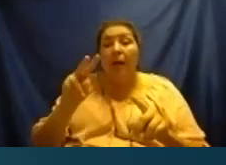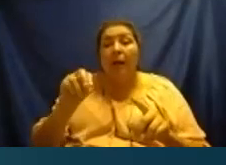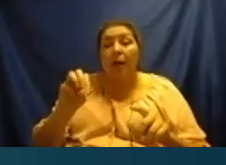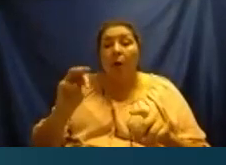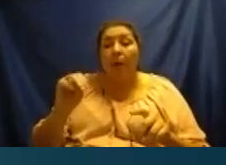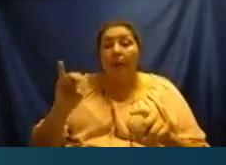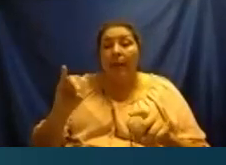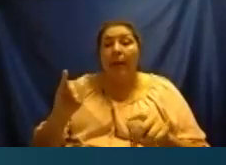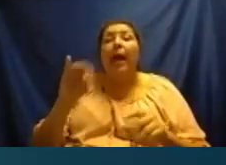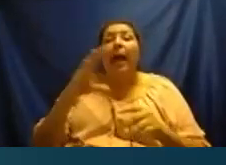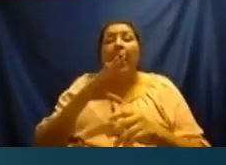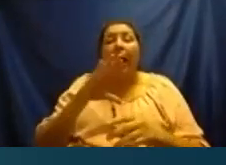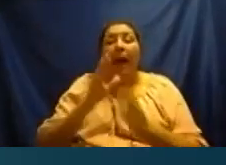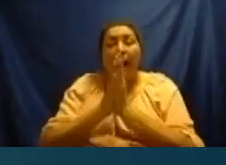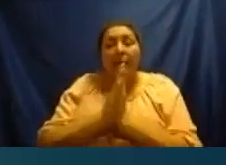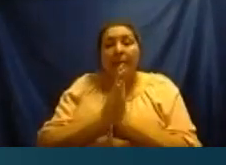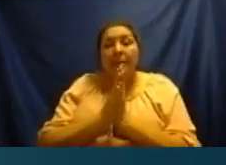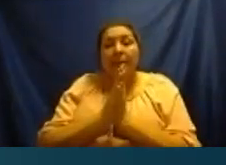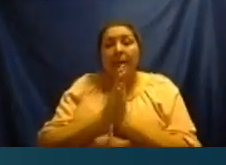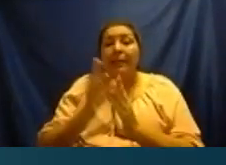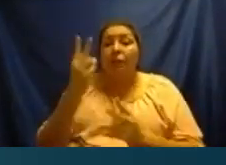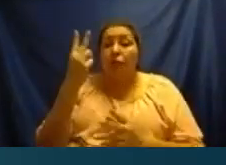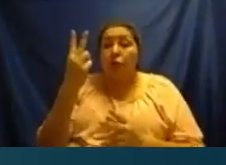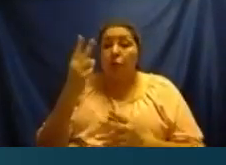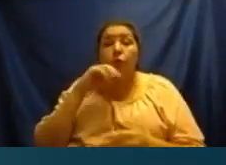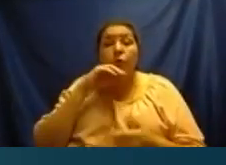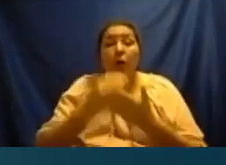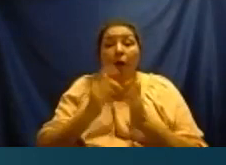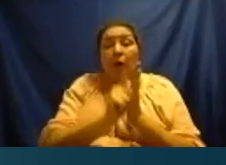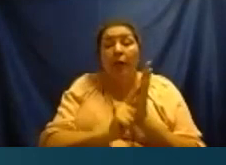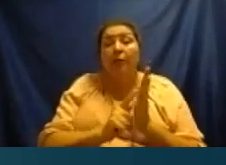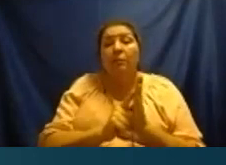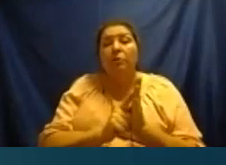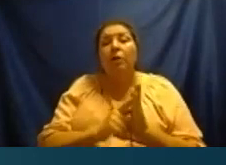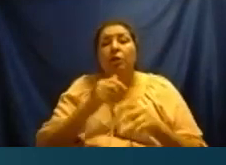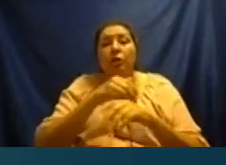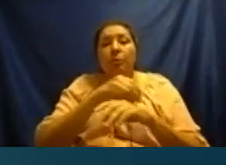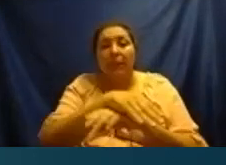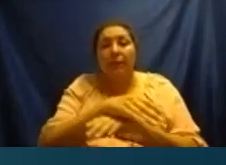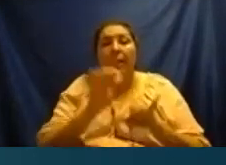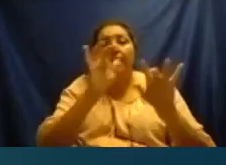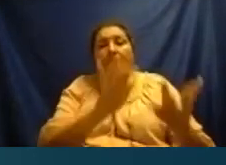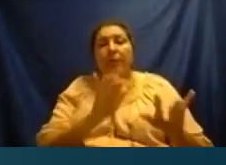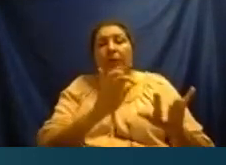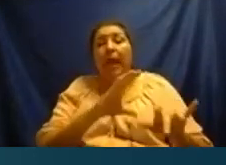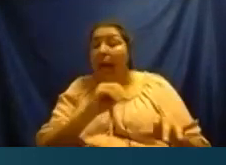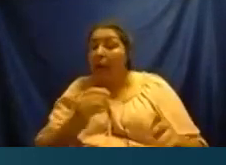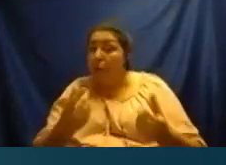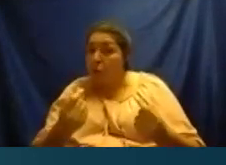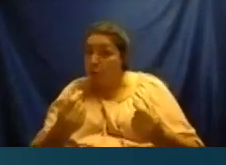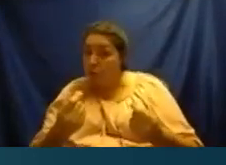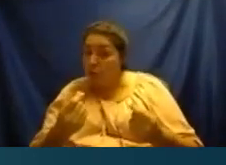have mercy on them. And she was sending them off to